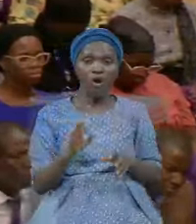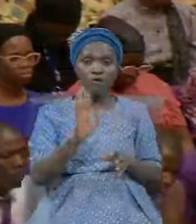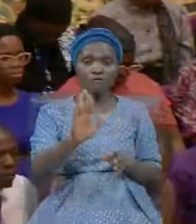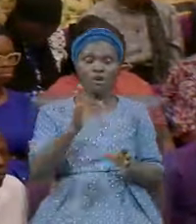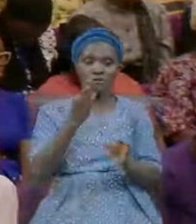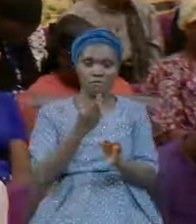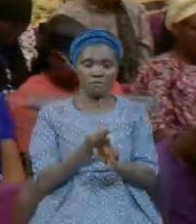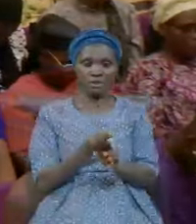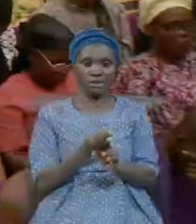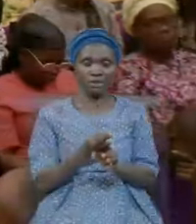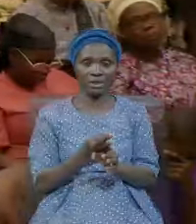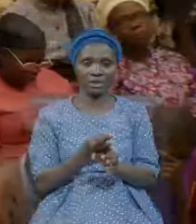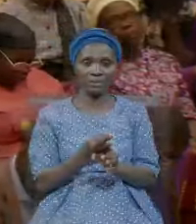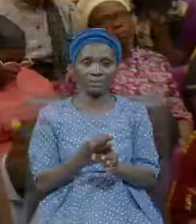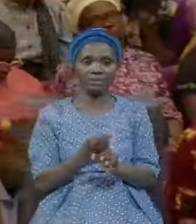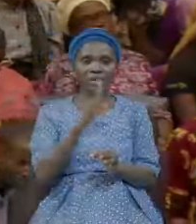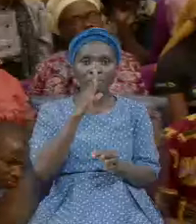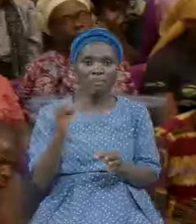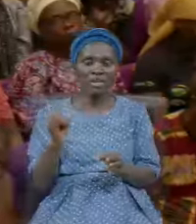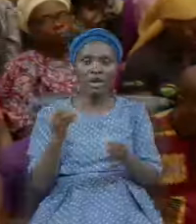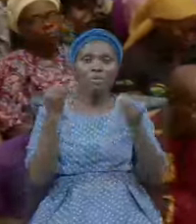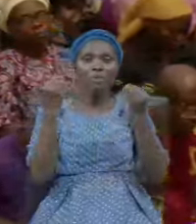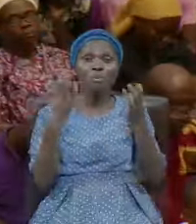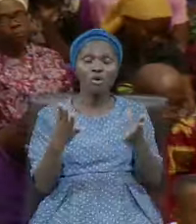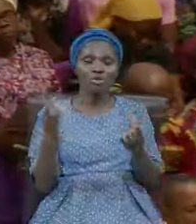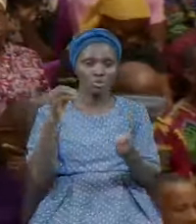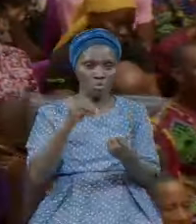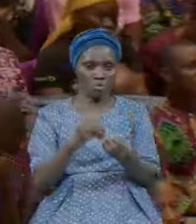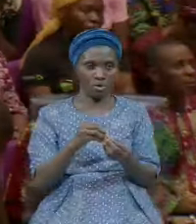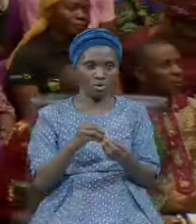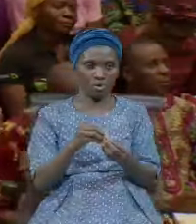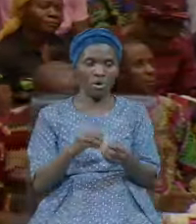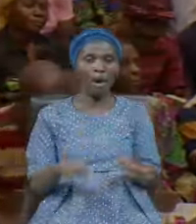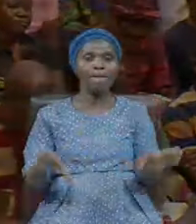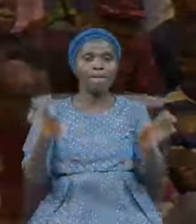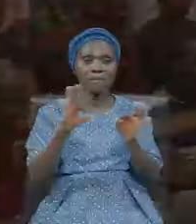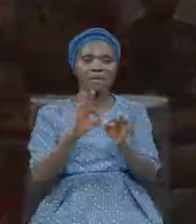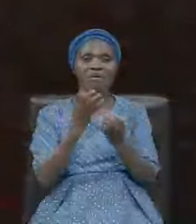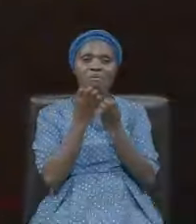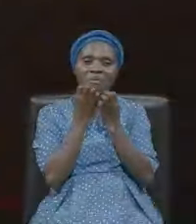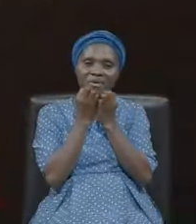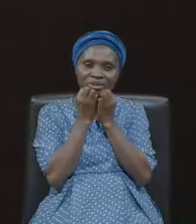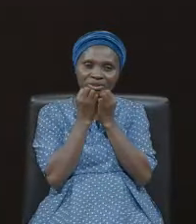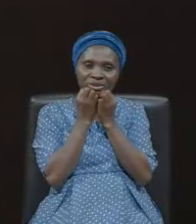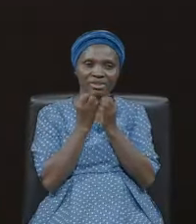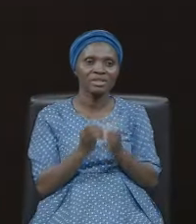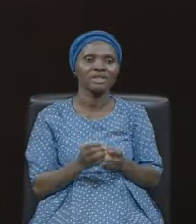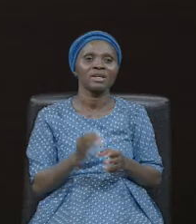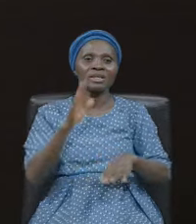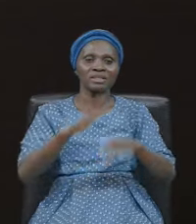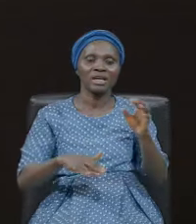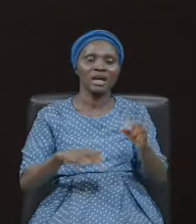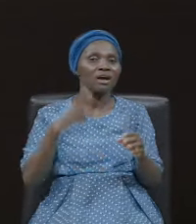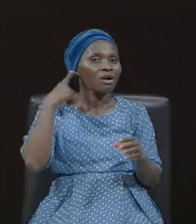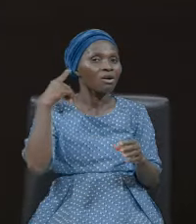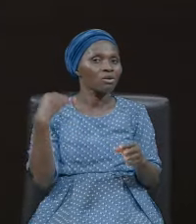being much more precious than of gold that